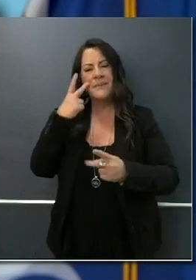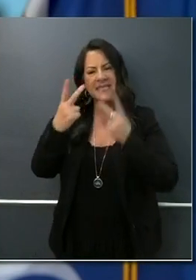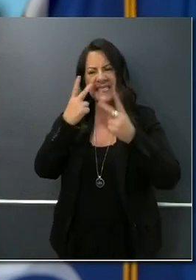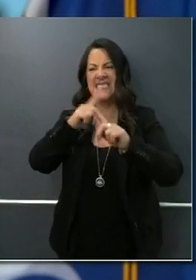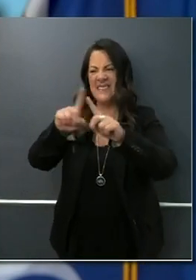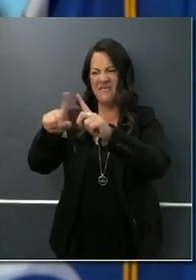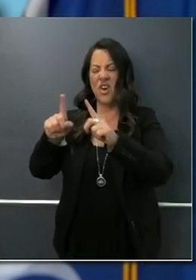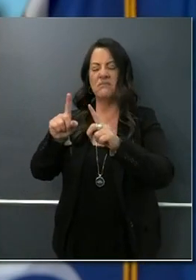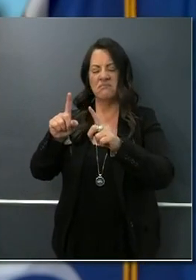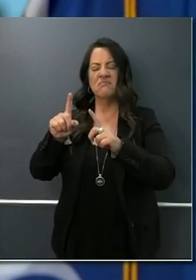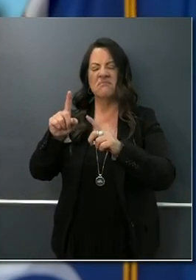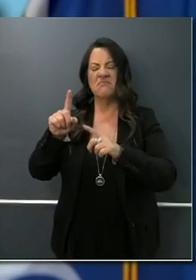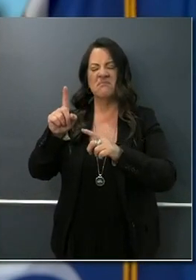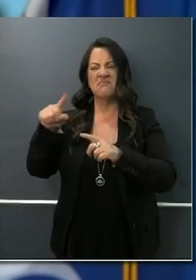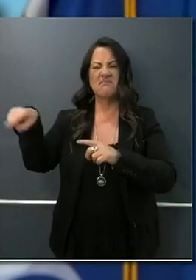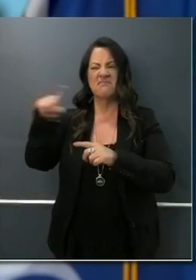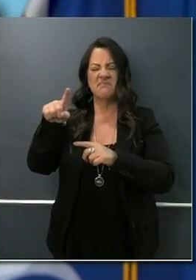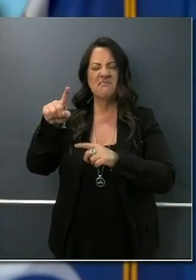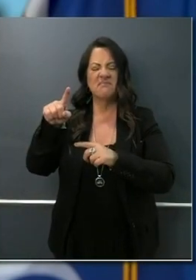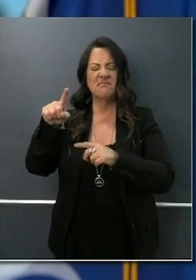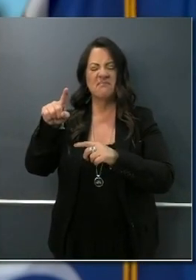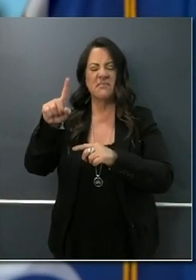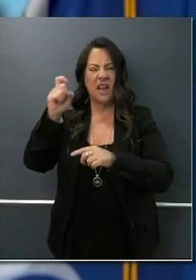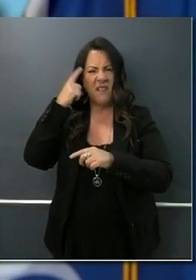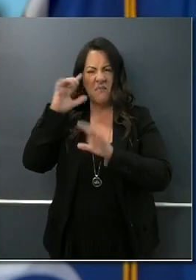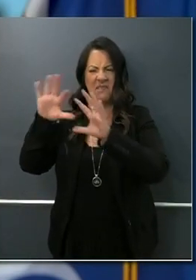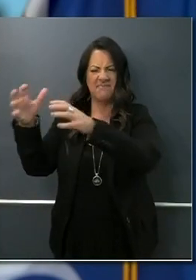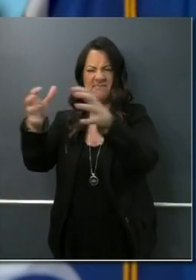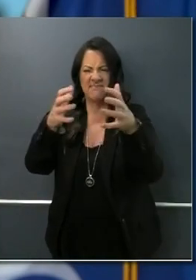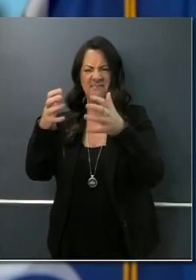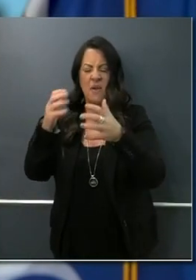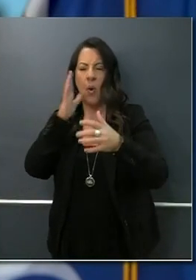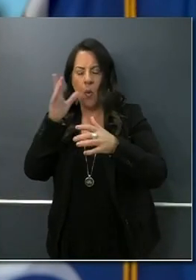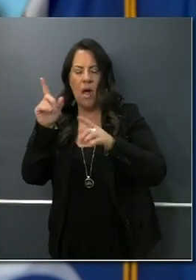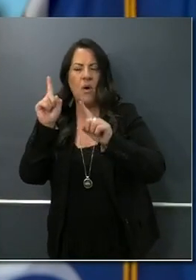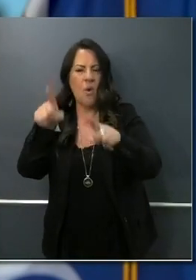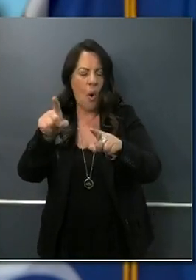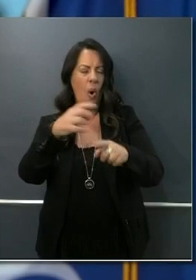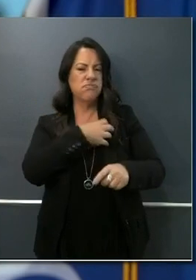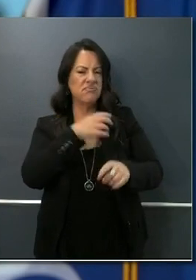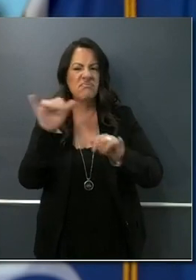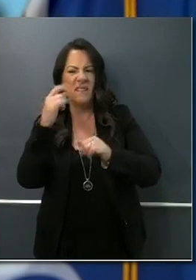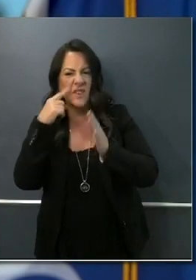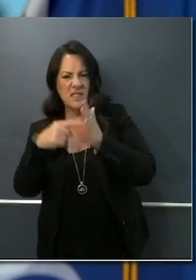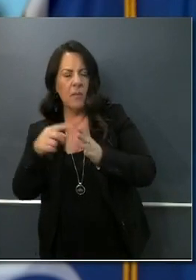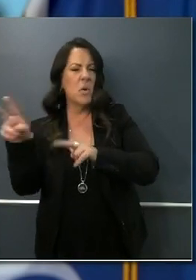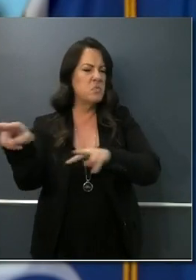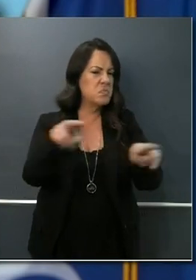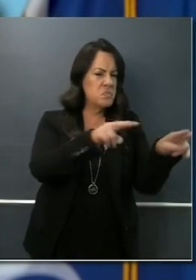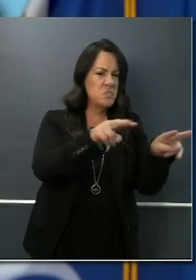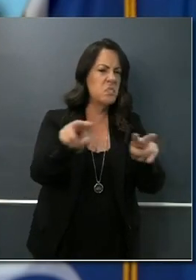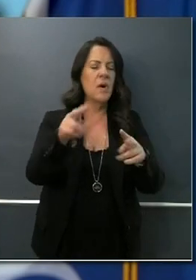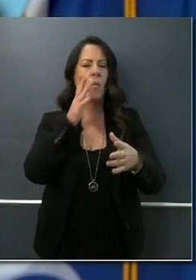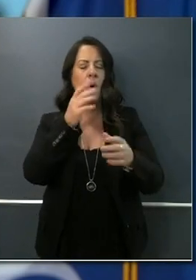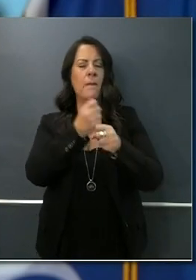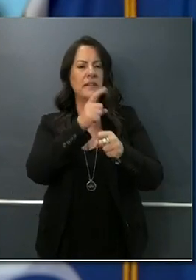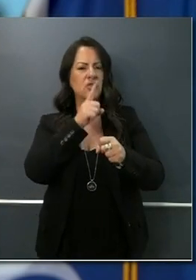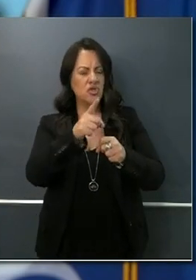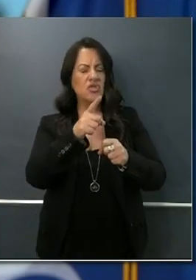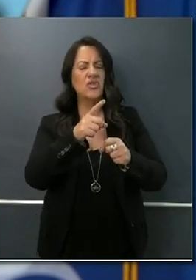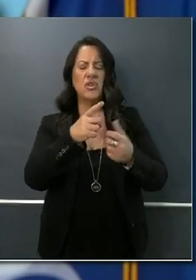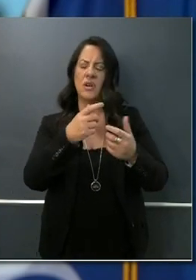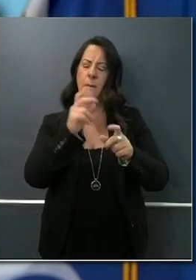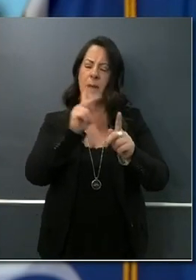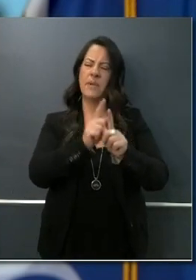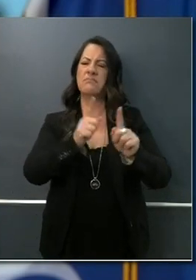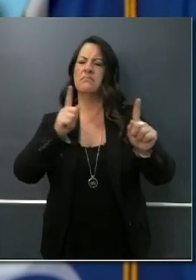on the enforcement side, and continue to believe that we have remarkable capacity in the state to